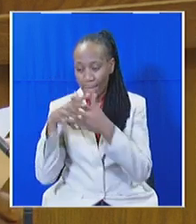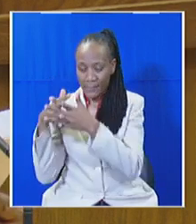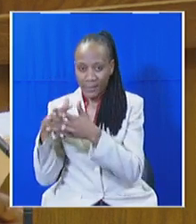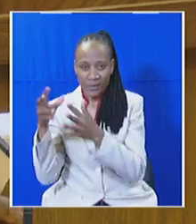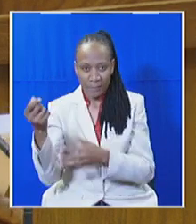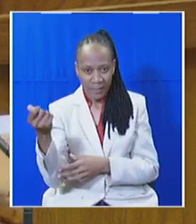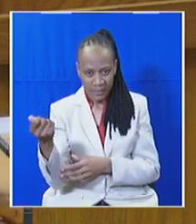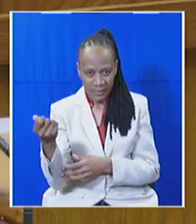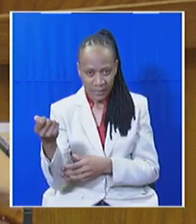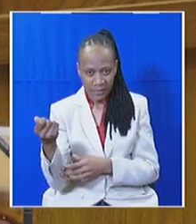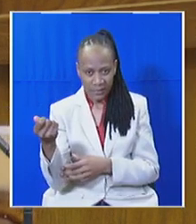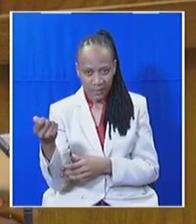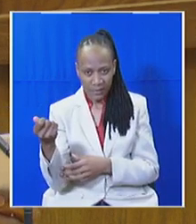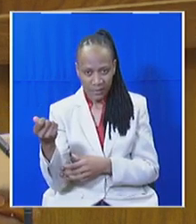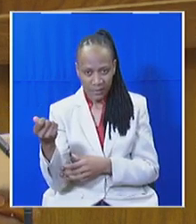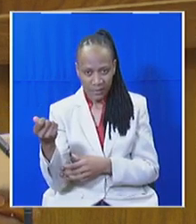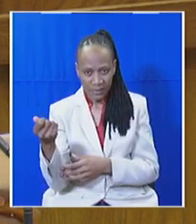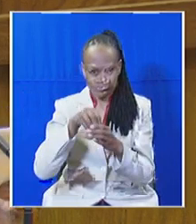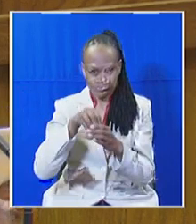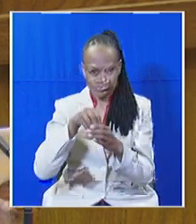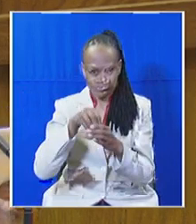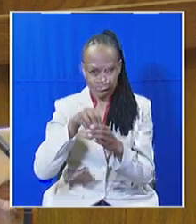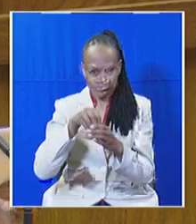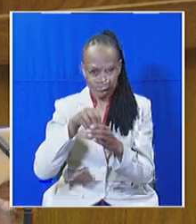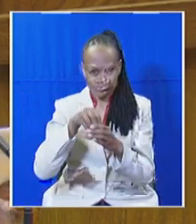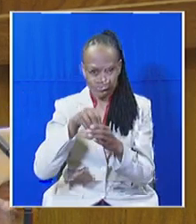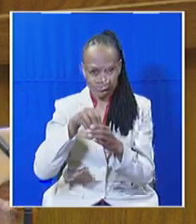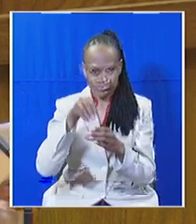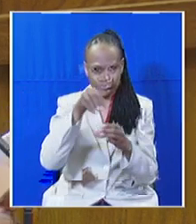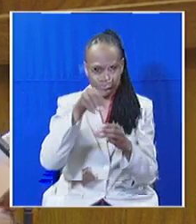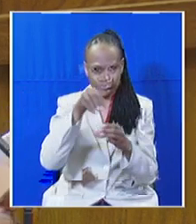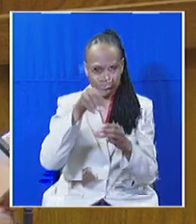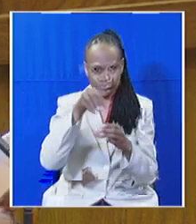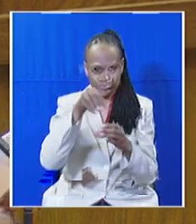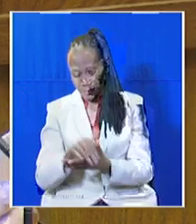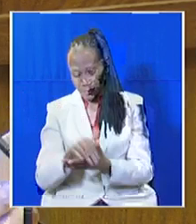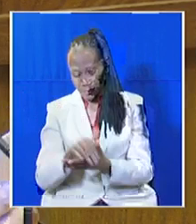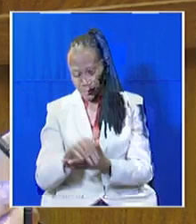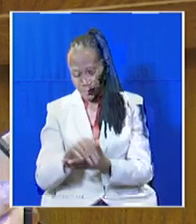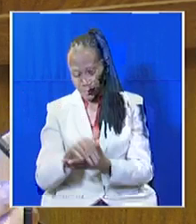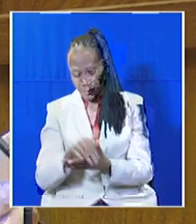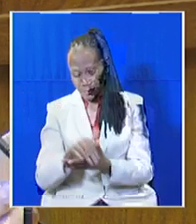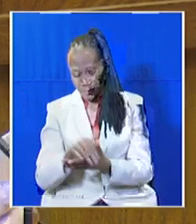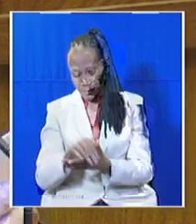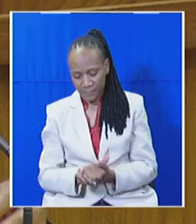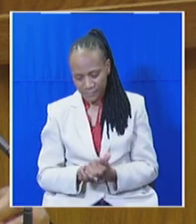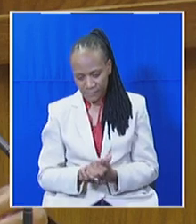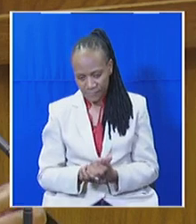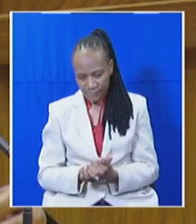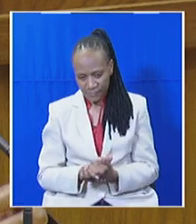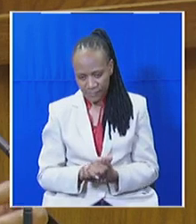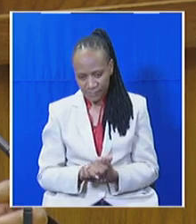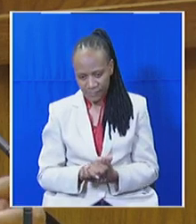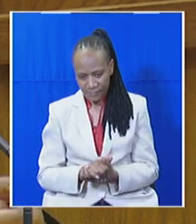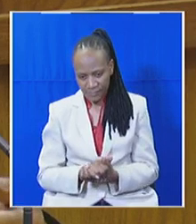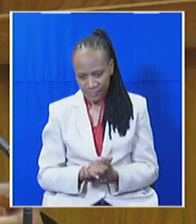of foreign direct investment in 2014. South Africa